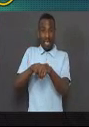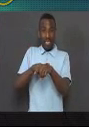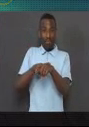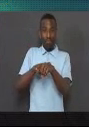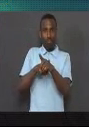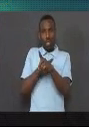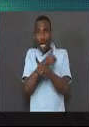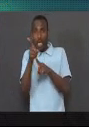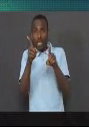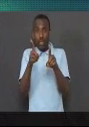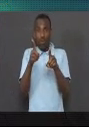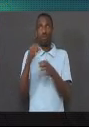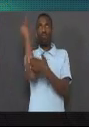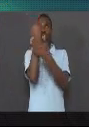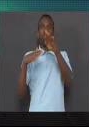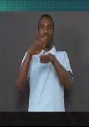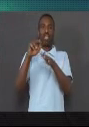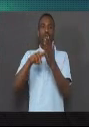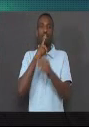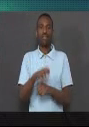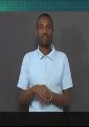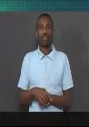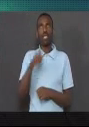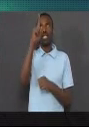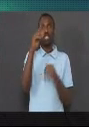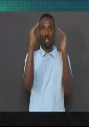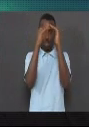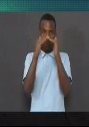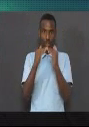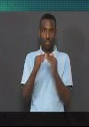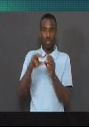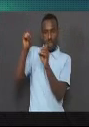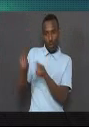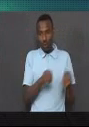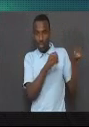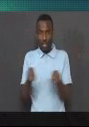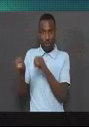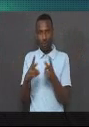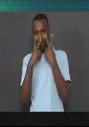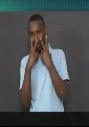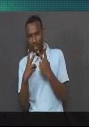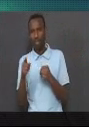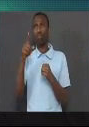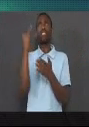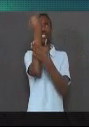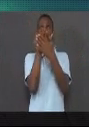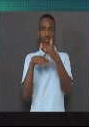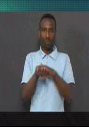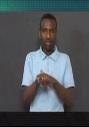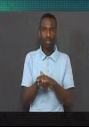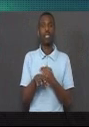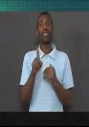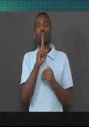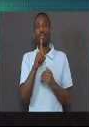graph. The equation of the oscillation shown in this graph